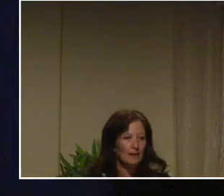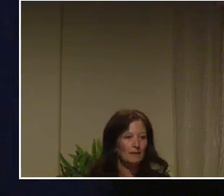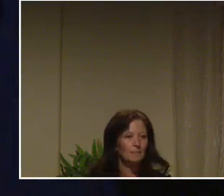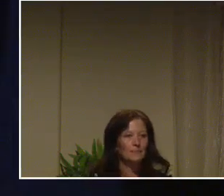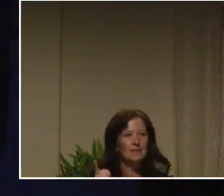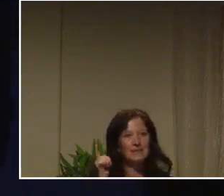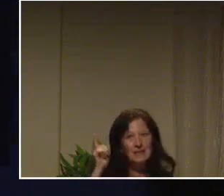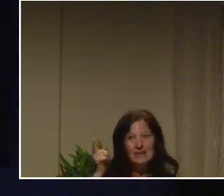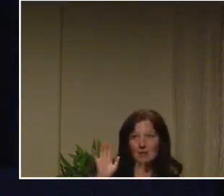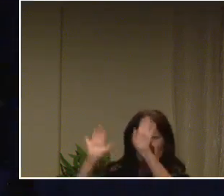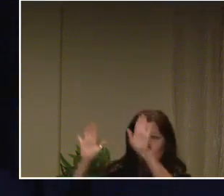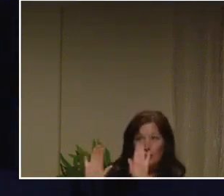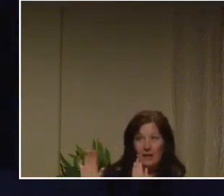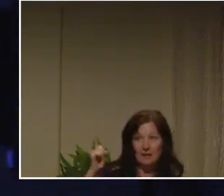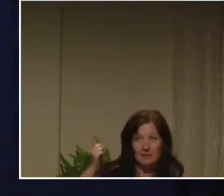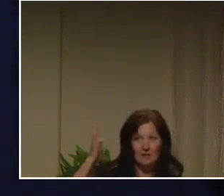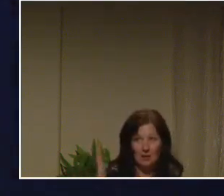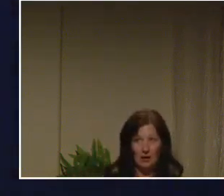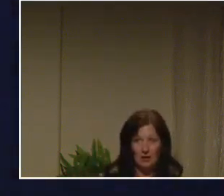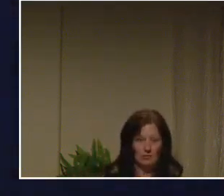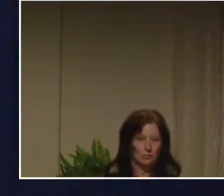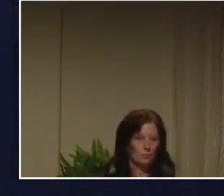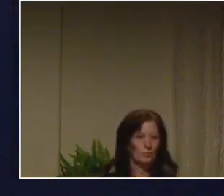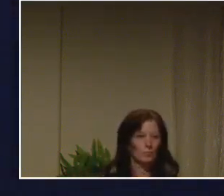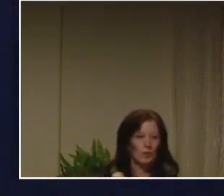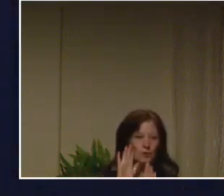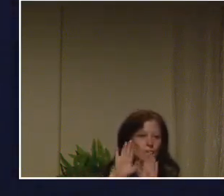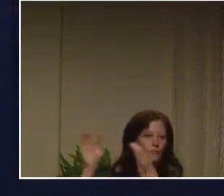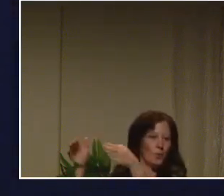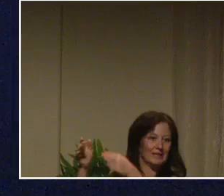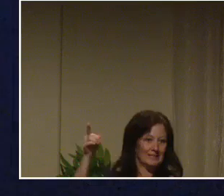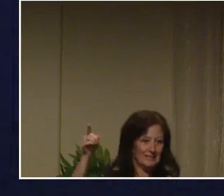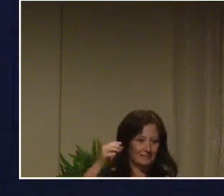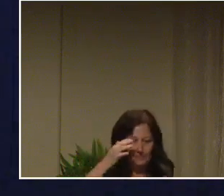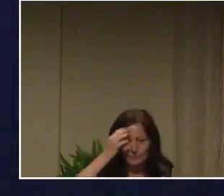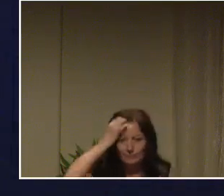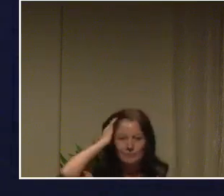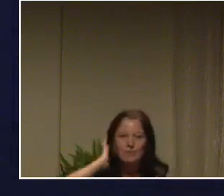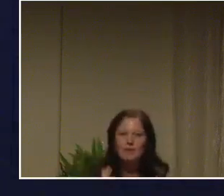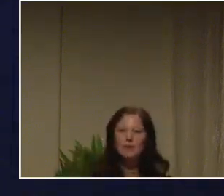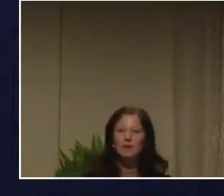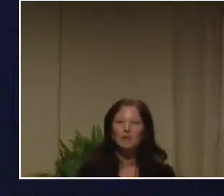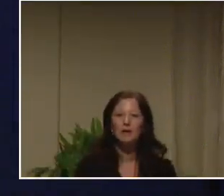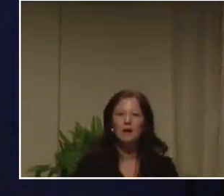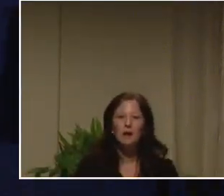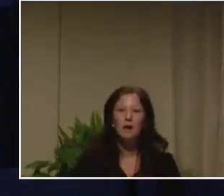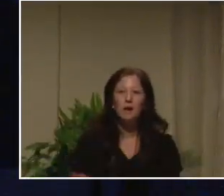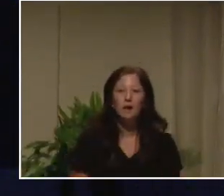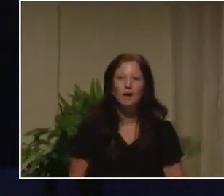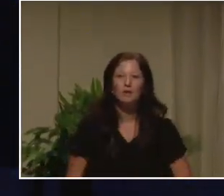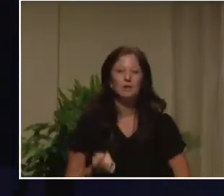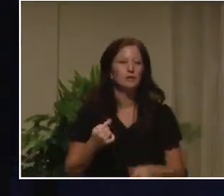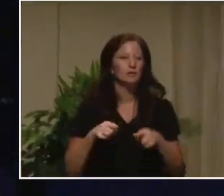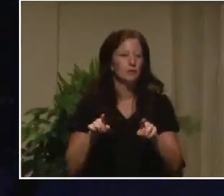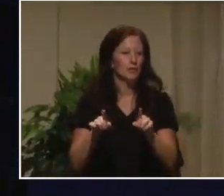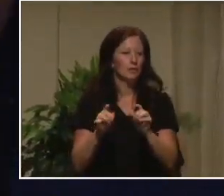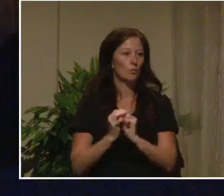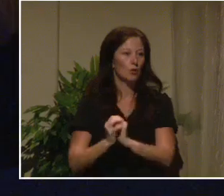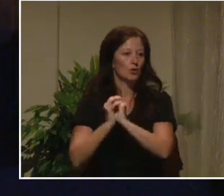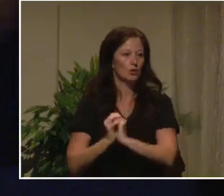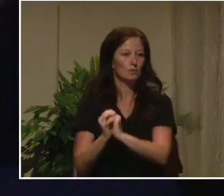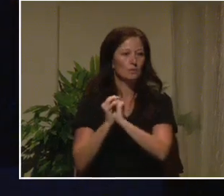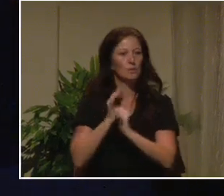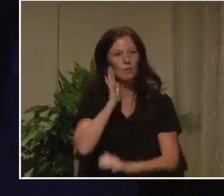him. And so what I'm going to be doing is I'm going to be allowing pauses along the way, just simply for you to, in your own